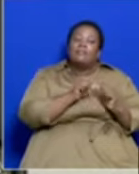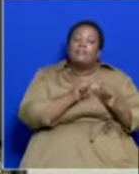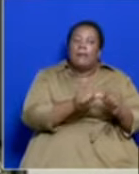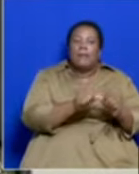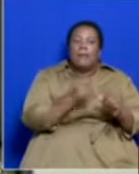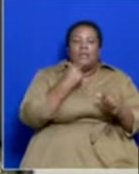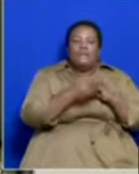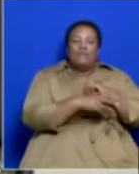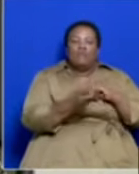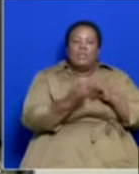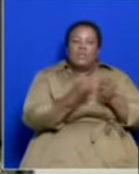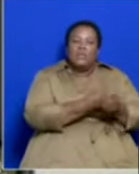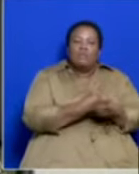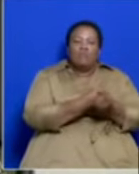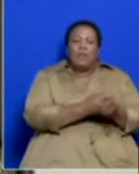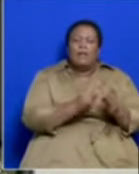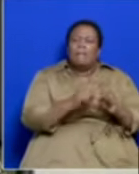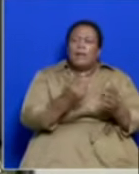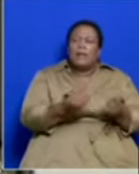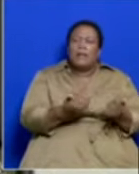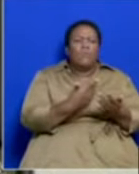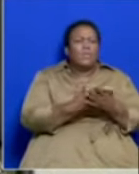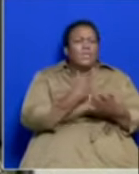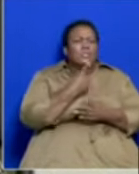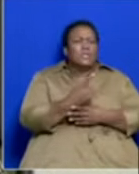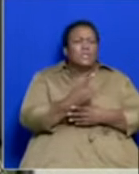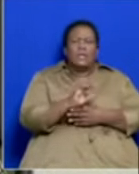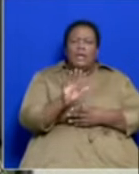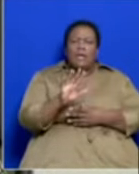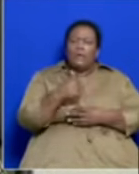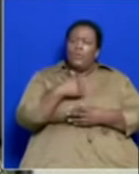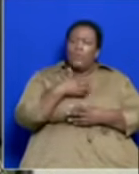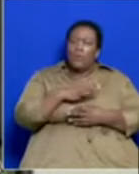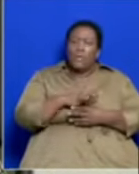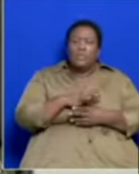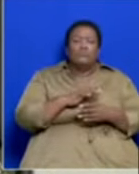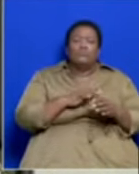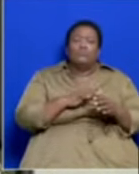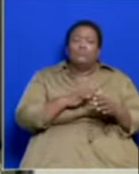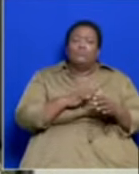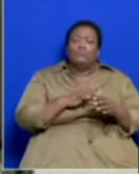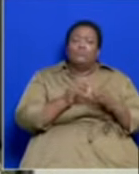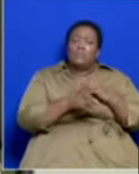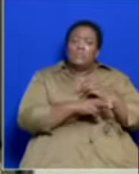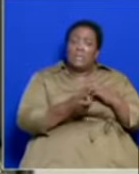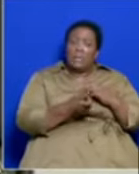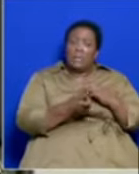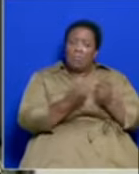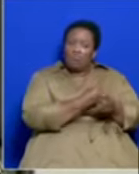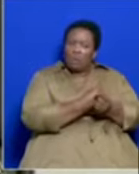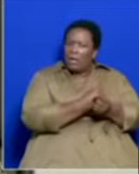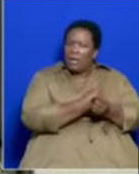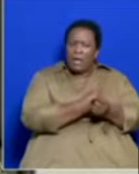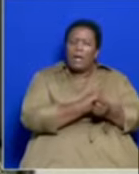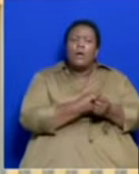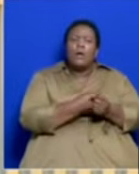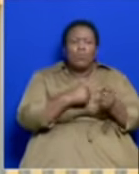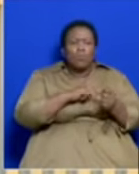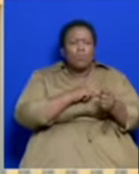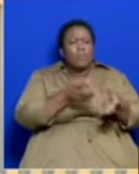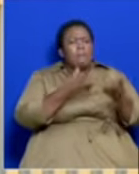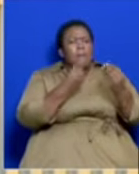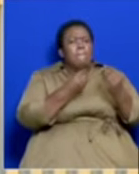say, we didn't want to deprive him permanently. We booked the truck in the